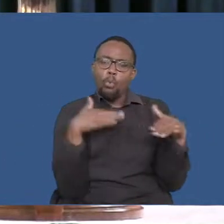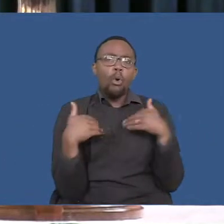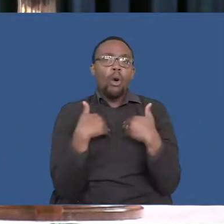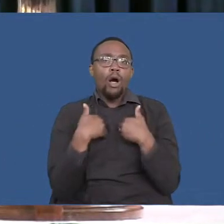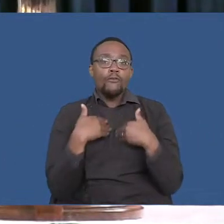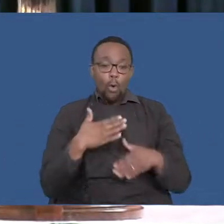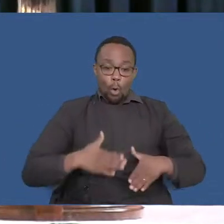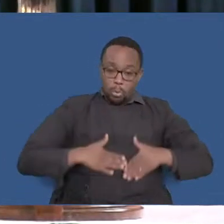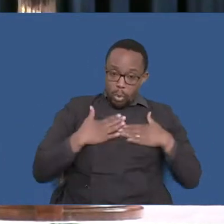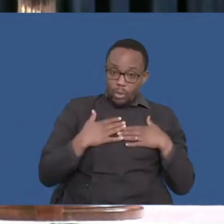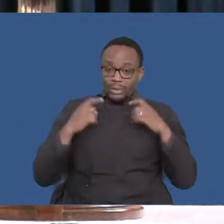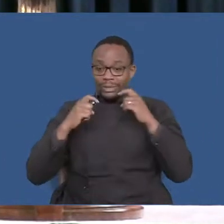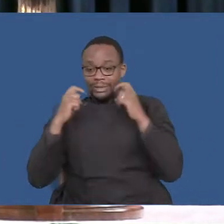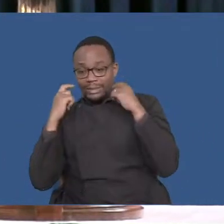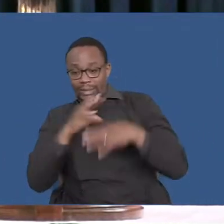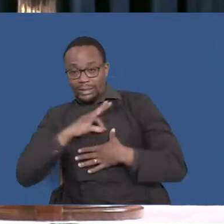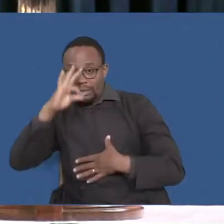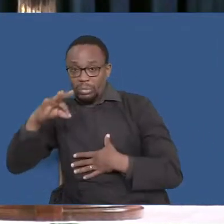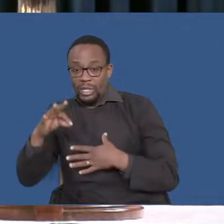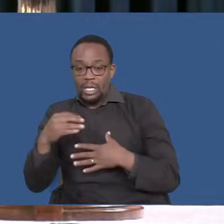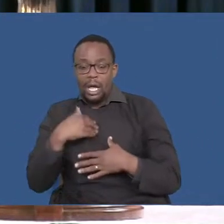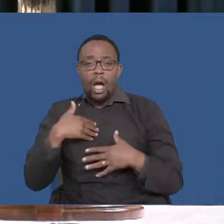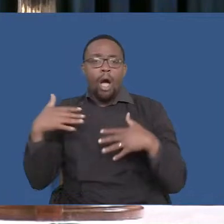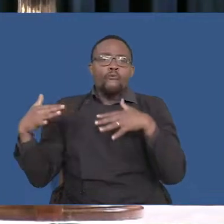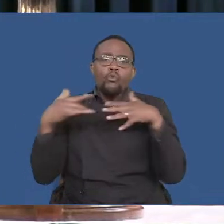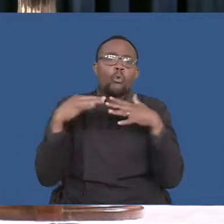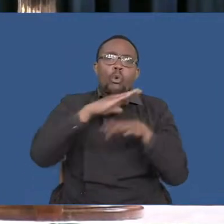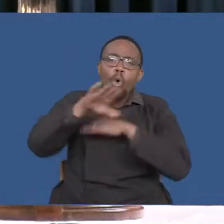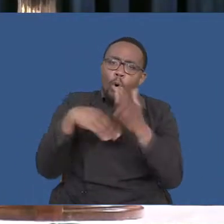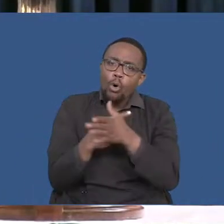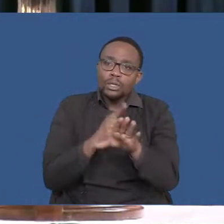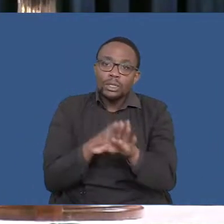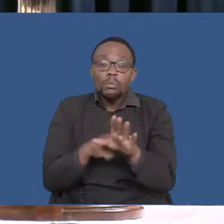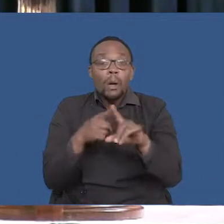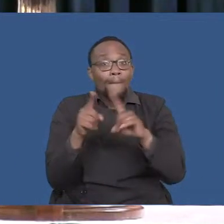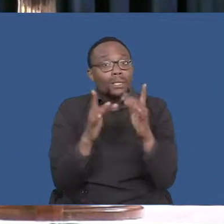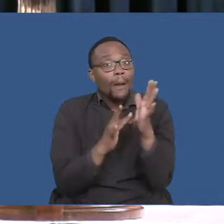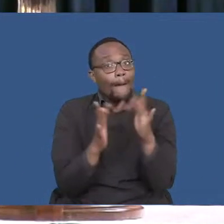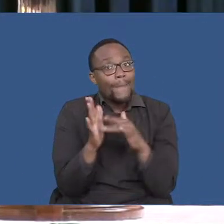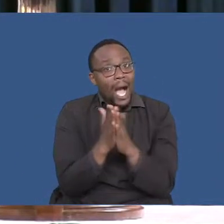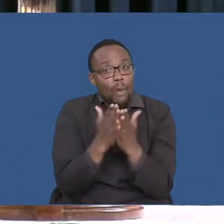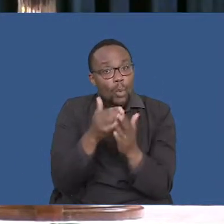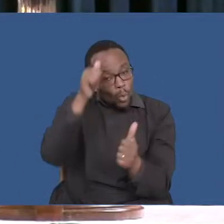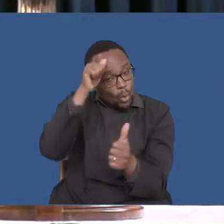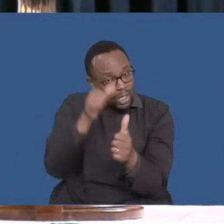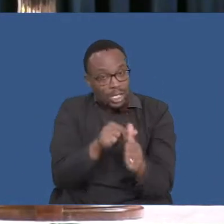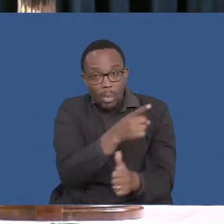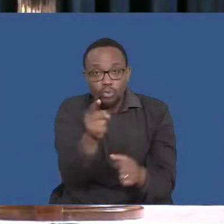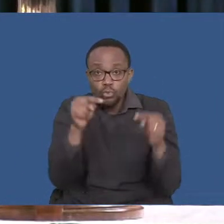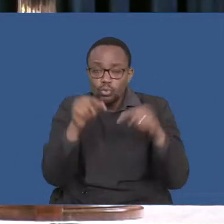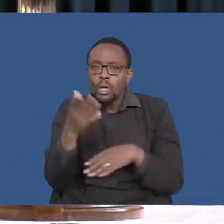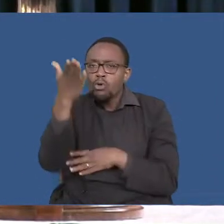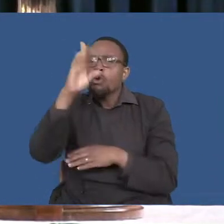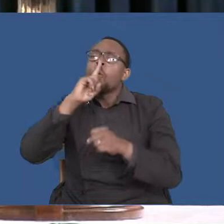The flesh and the spirit are in constant war. But Scripture reminds us today that God